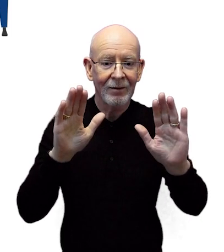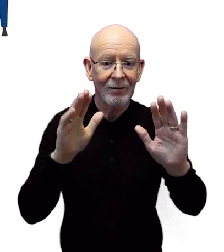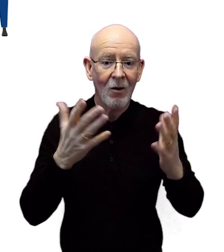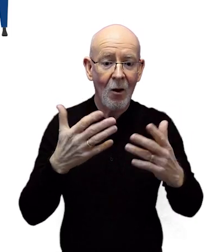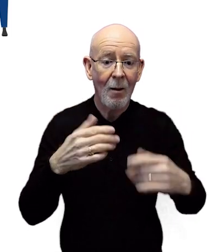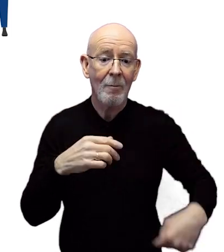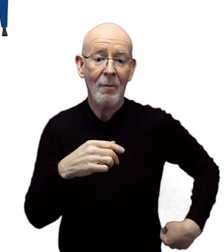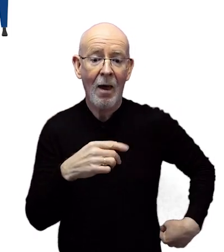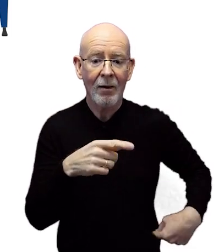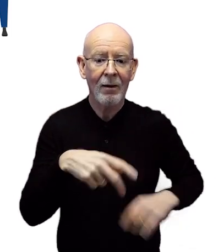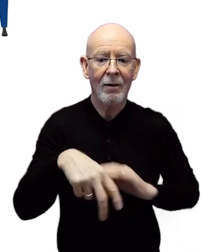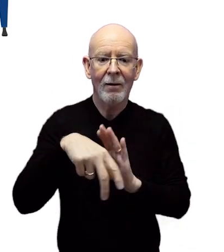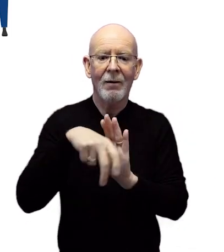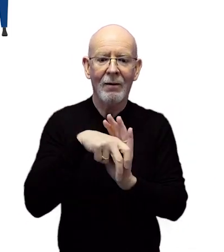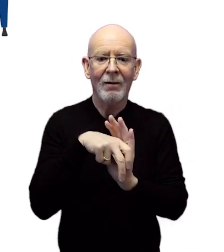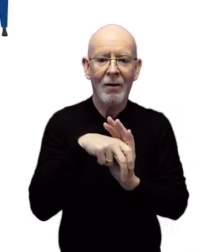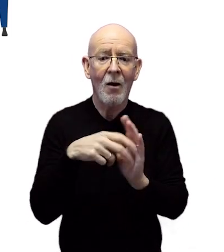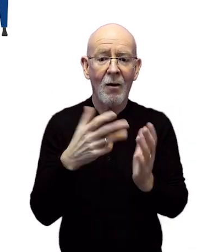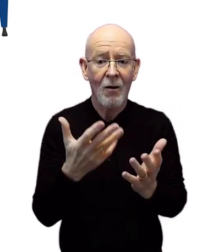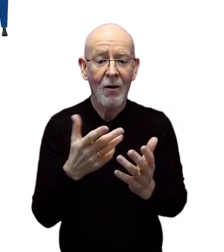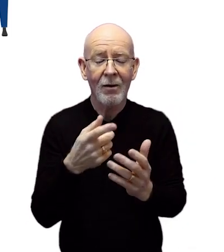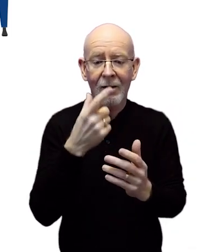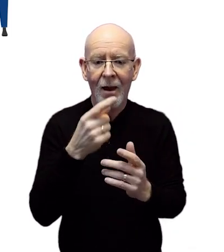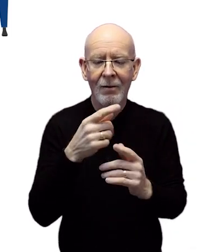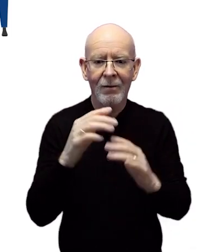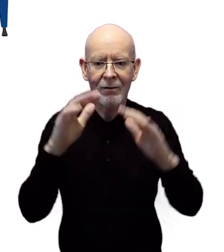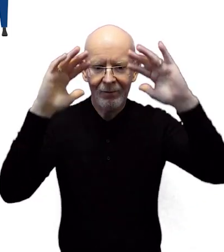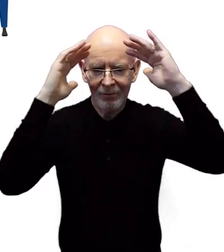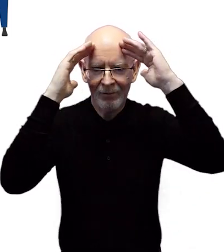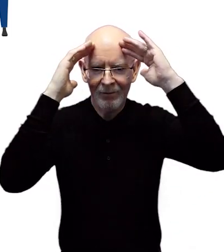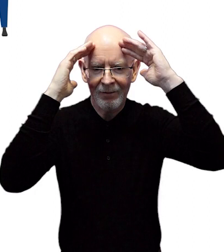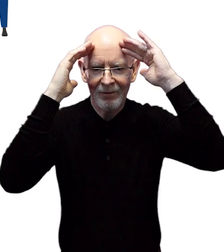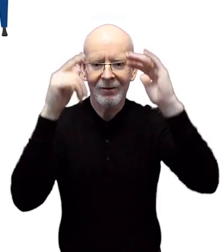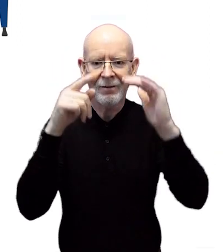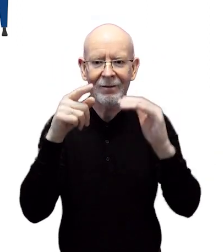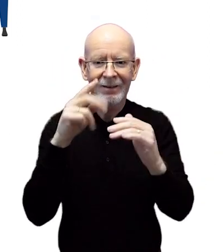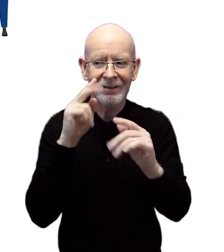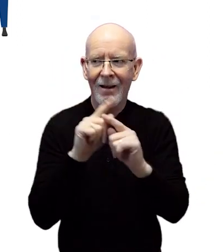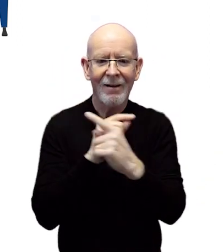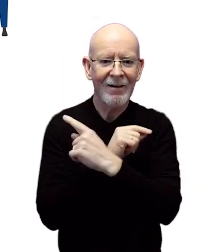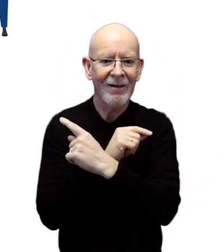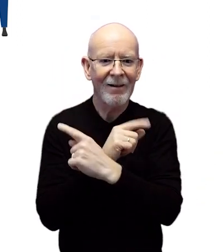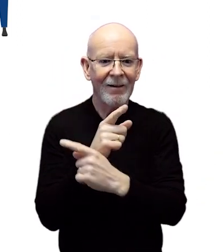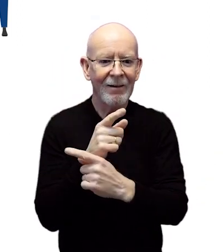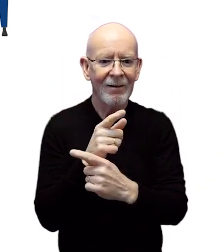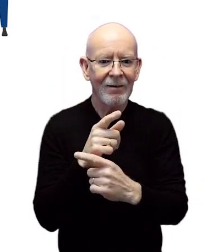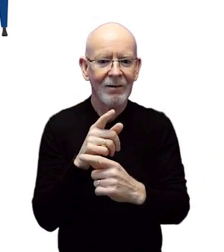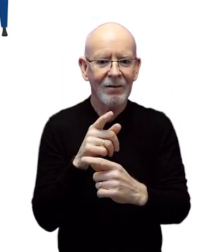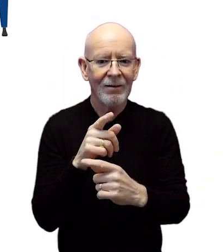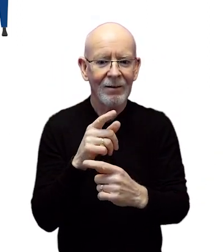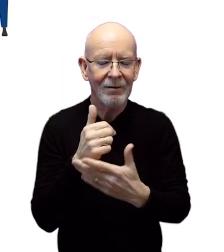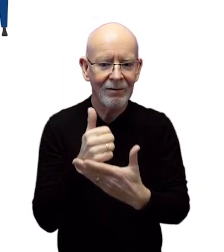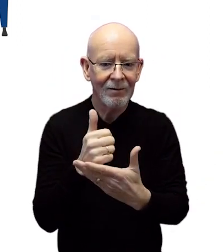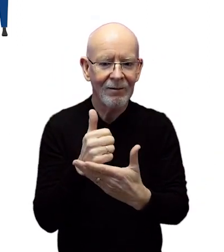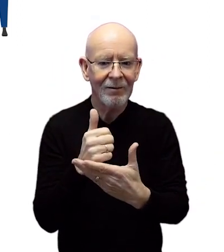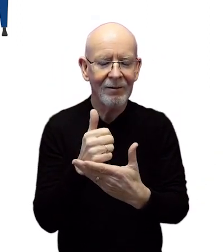hips or place your hands behind your head in beach pose. With all positions, try to relax the hands, wrists,